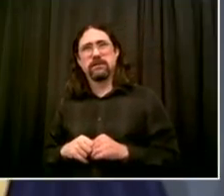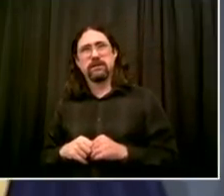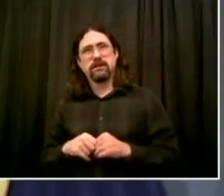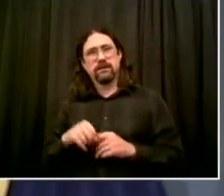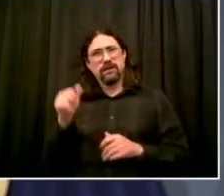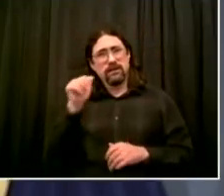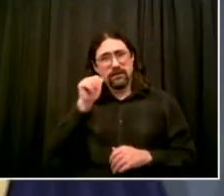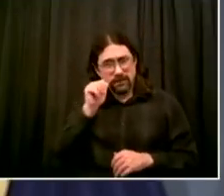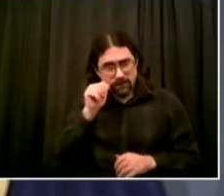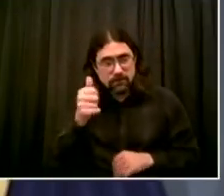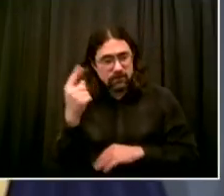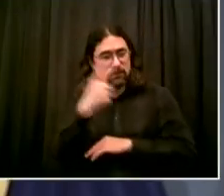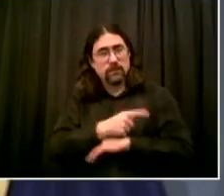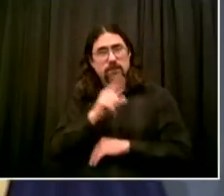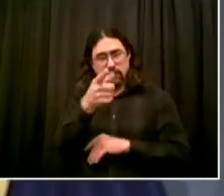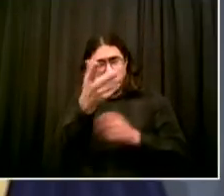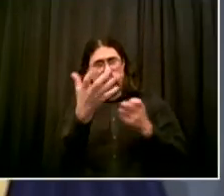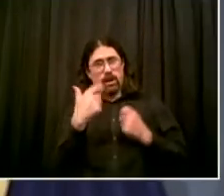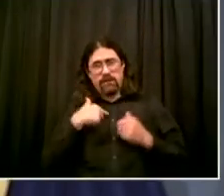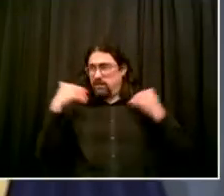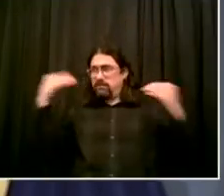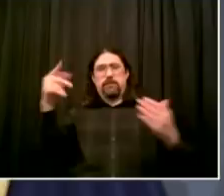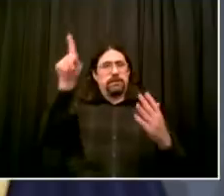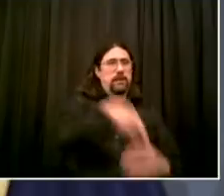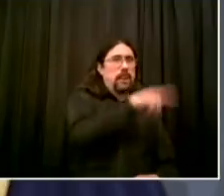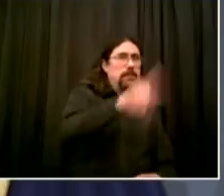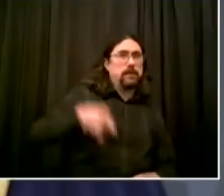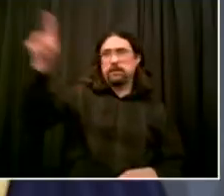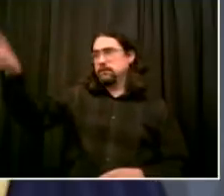next few days, and I'm sure we'll have something to say very soon.